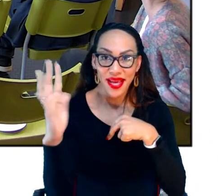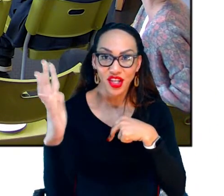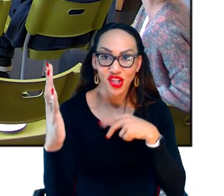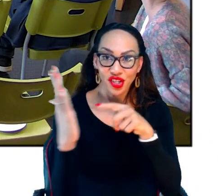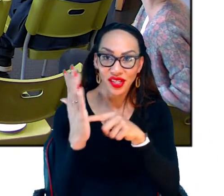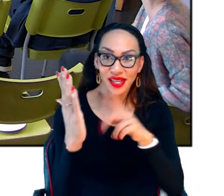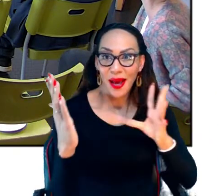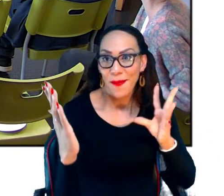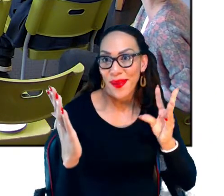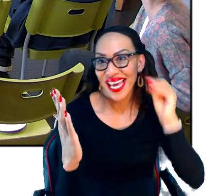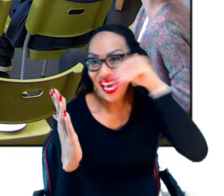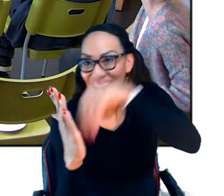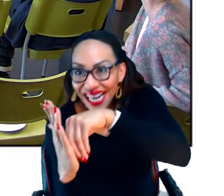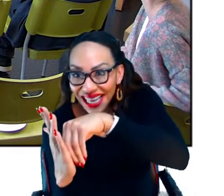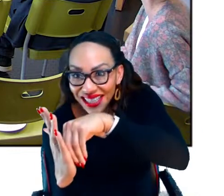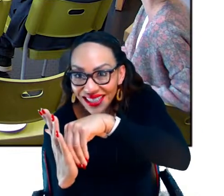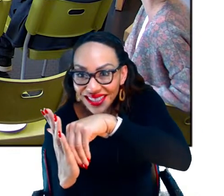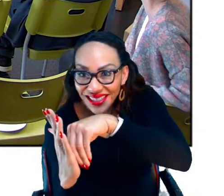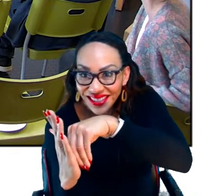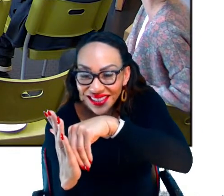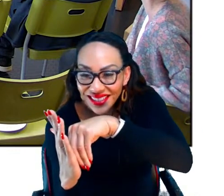But I'd be interested in